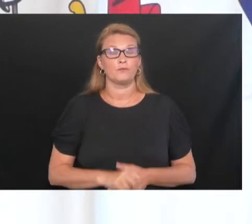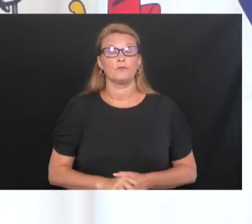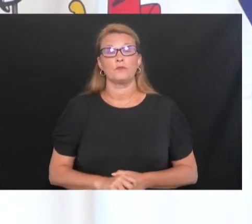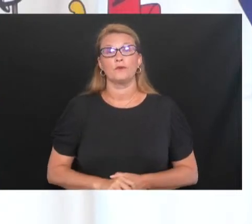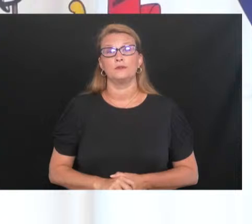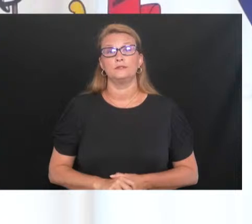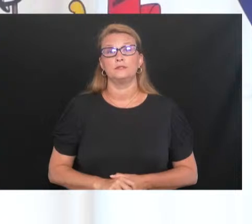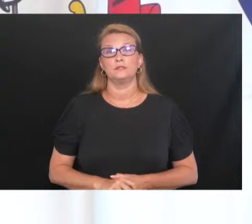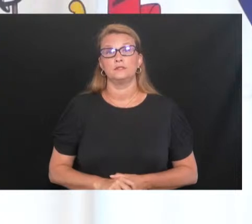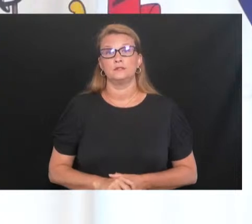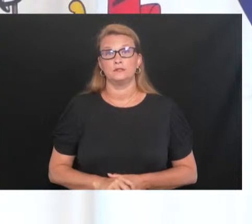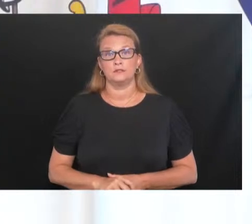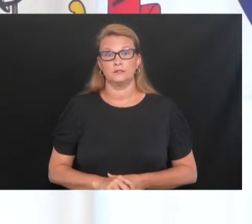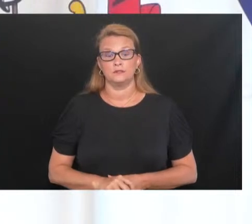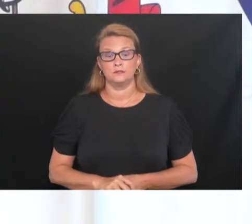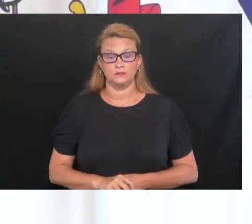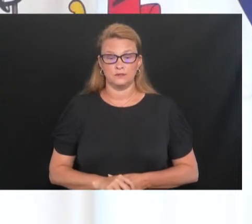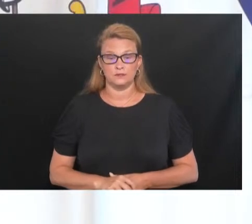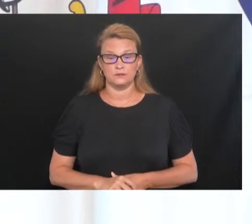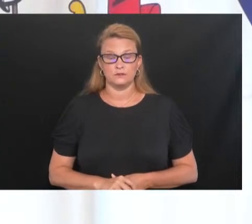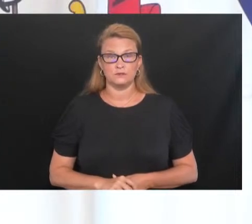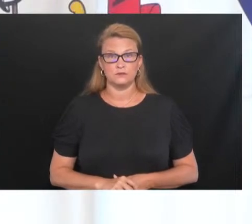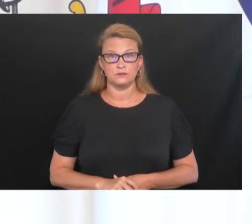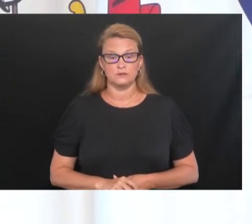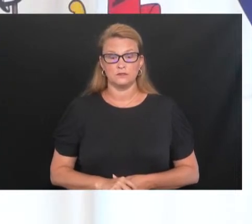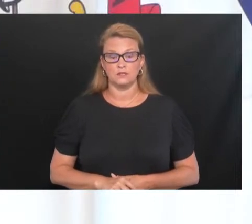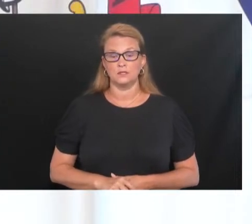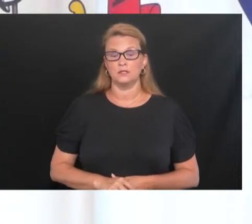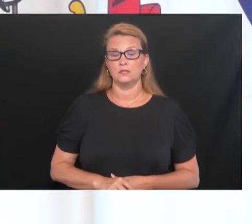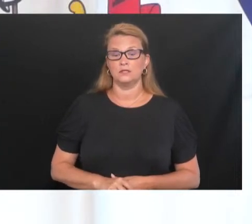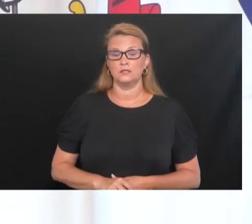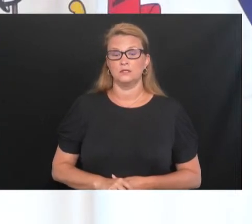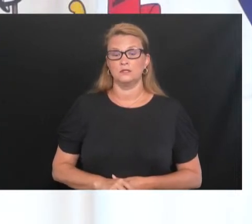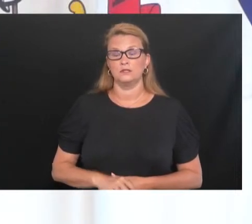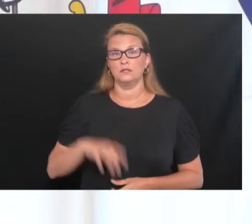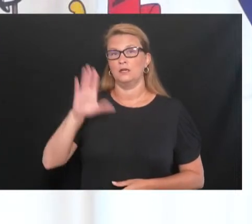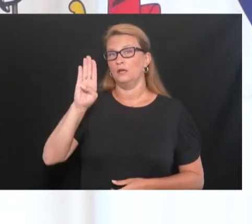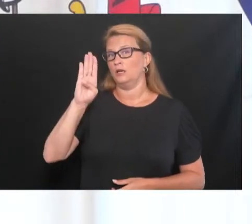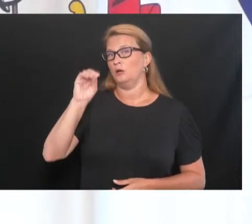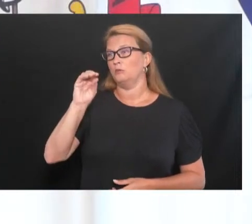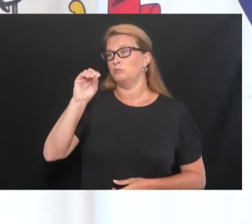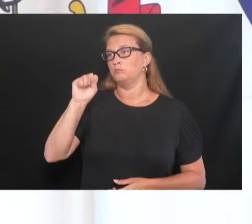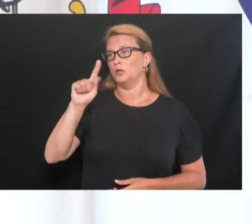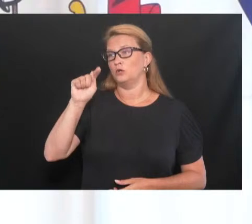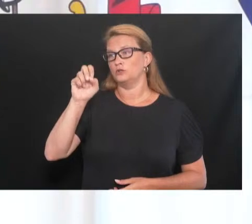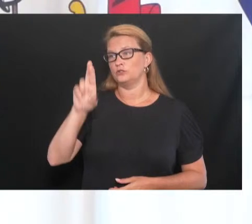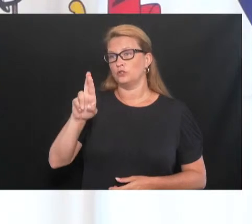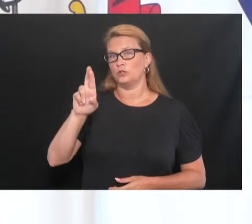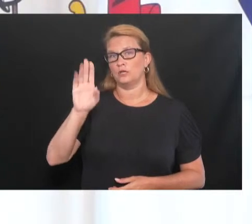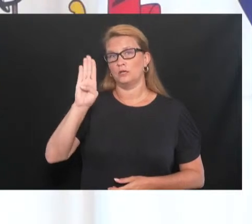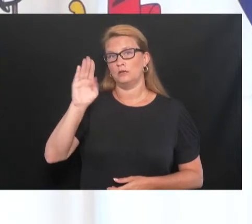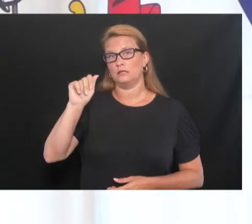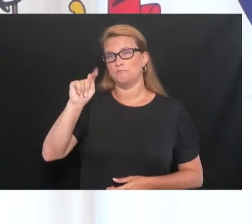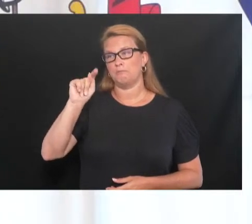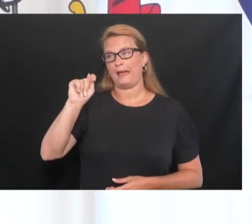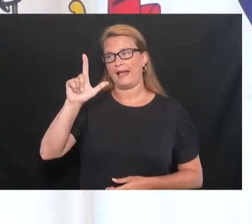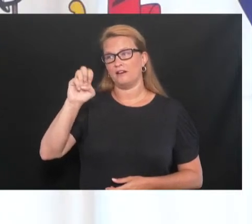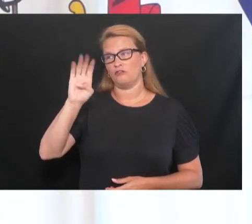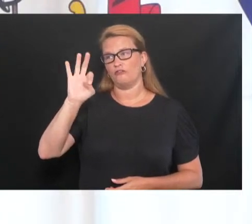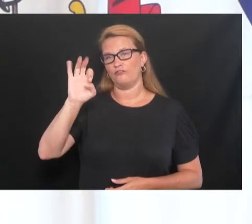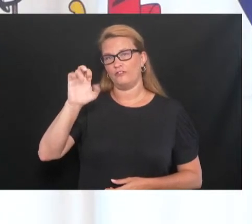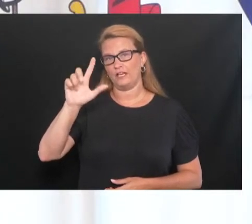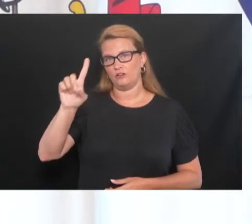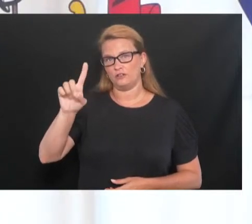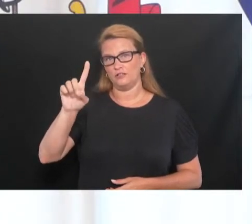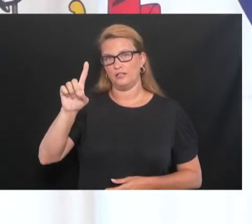we're going to do, we're going to call it the Booster Battlefield Assessment. And the battlefield